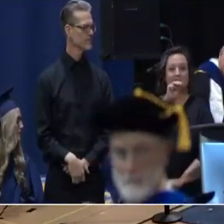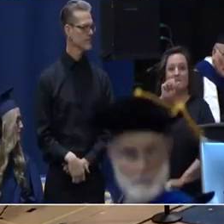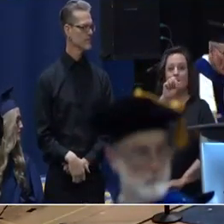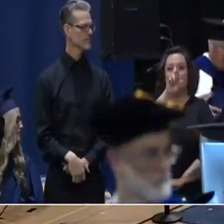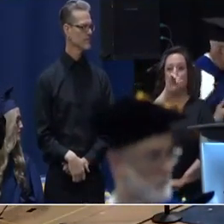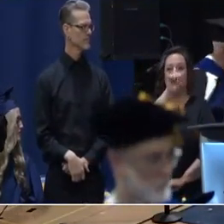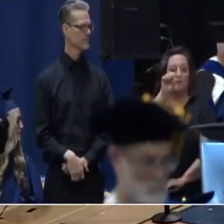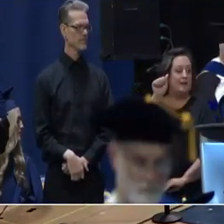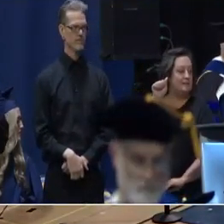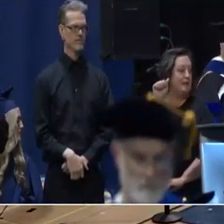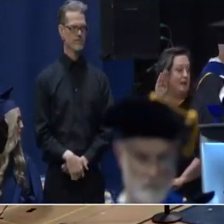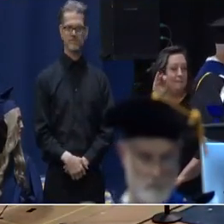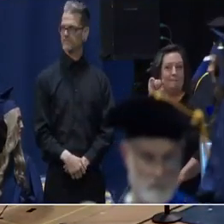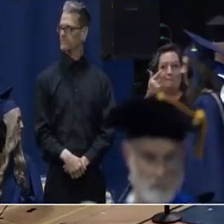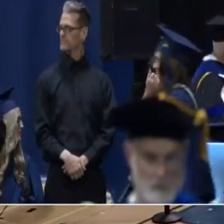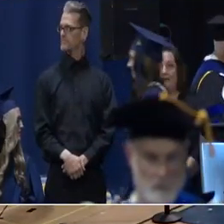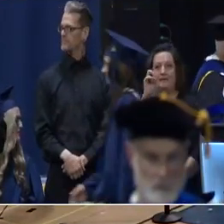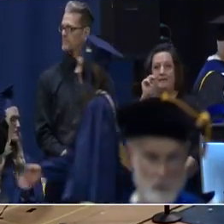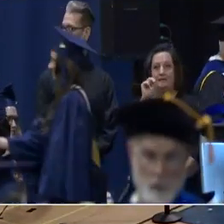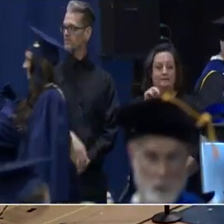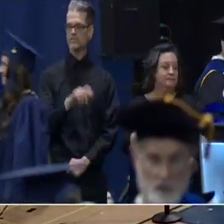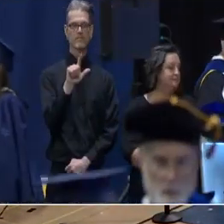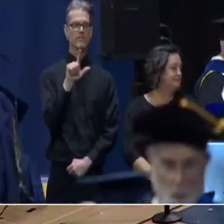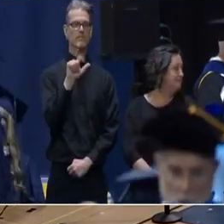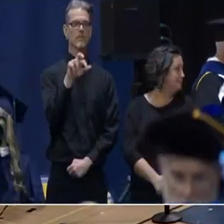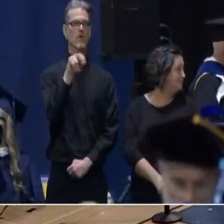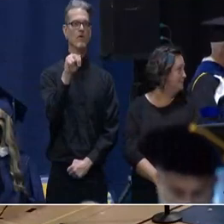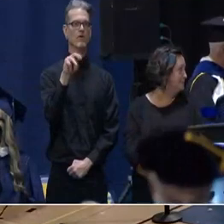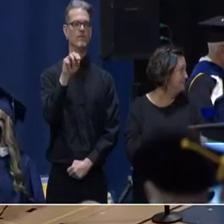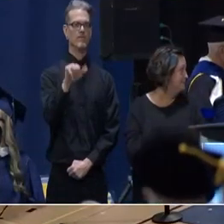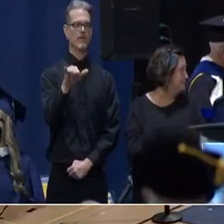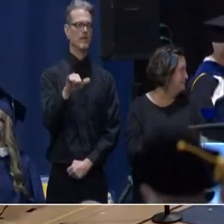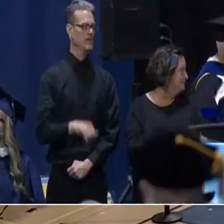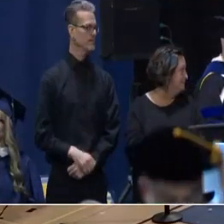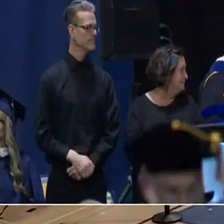Marissa Bevington. Lauren May.